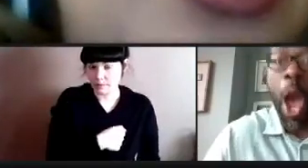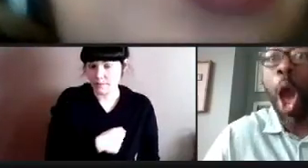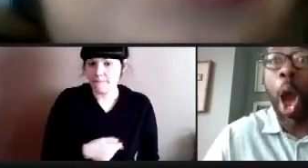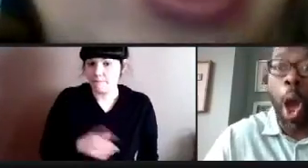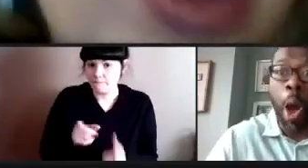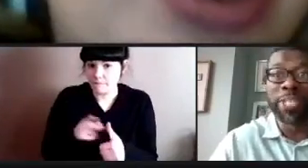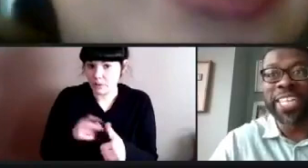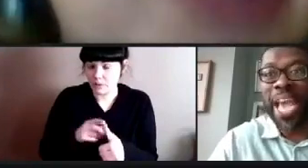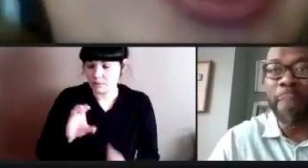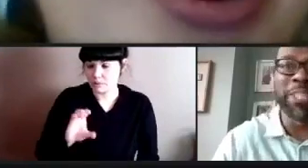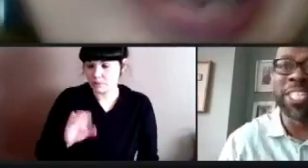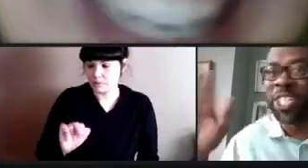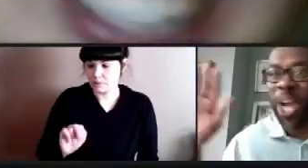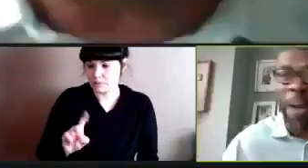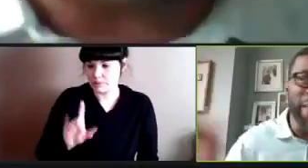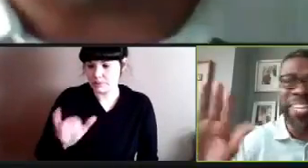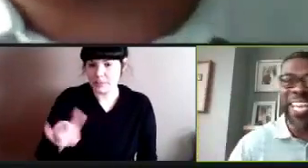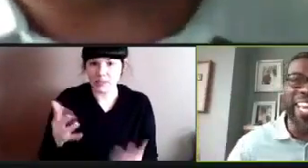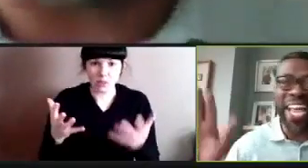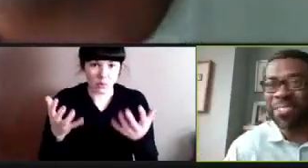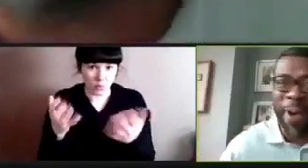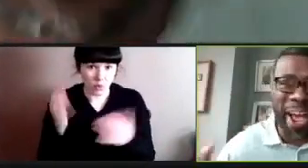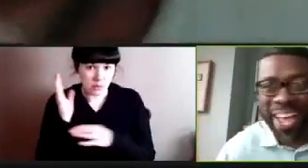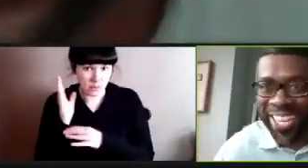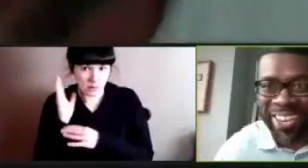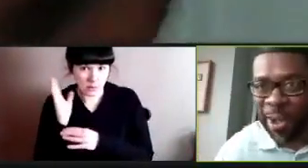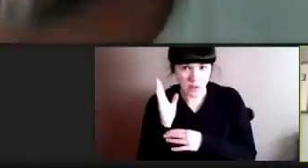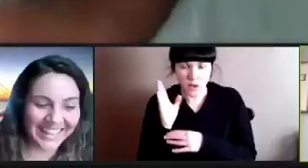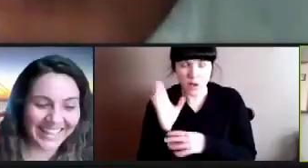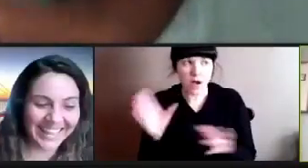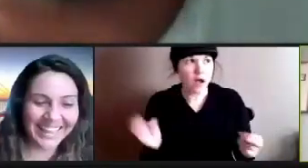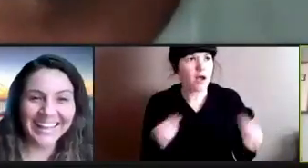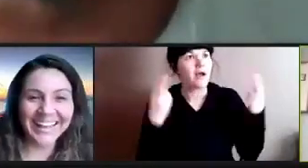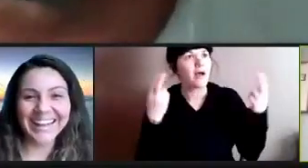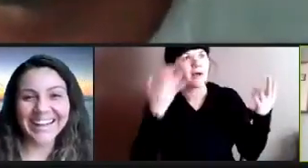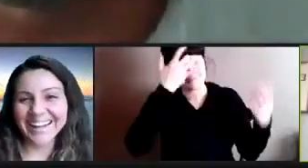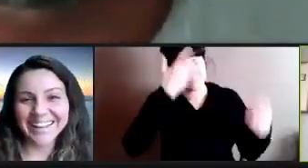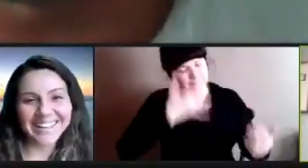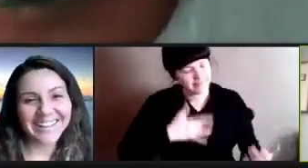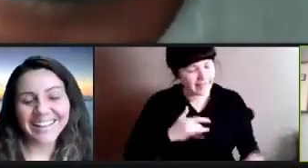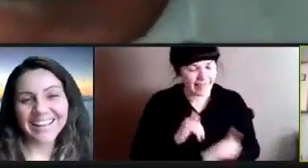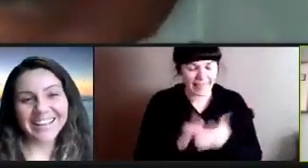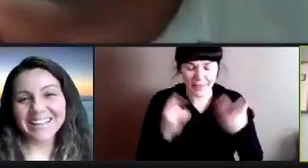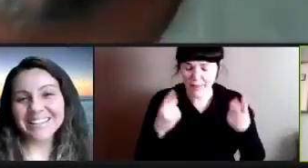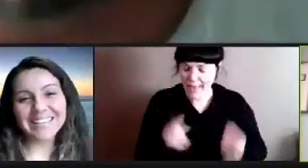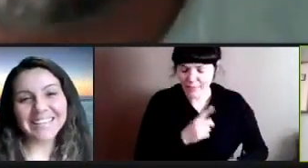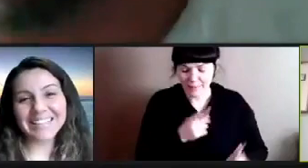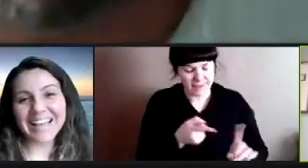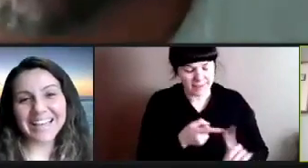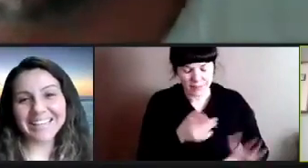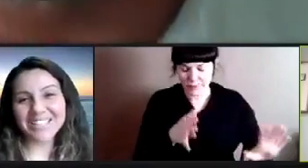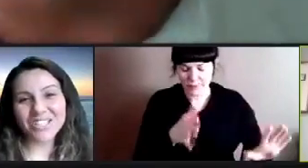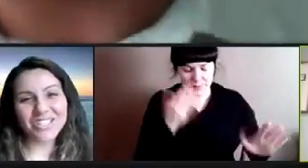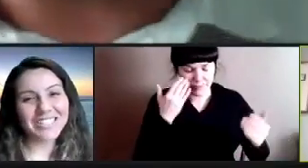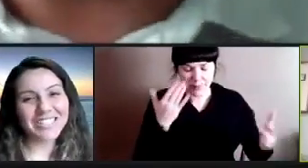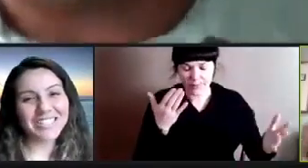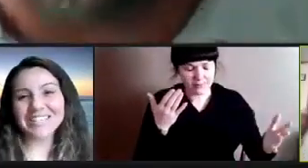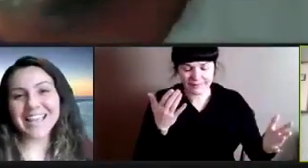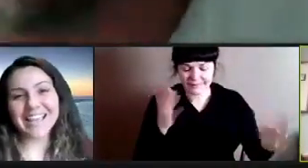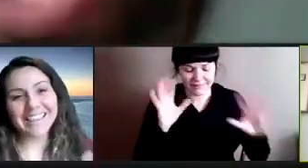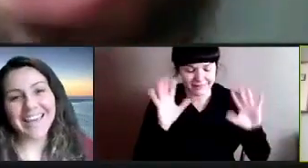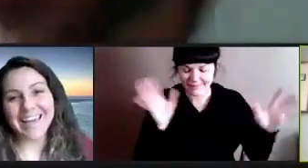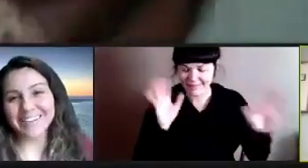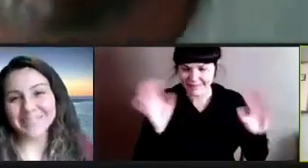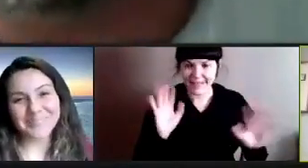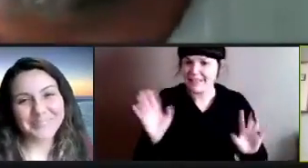to share. Oh, see, I'm just jumping. See, that's why, you know, that's what happens when you look don't do that. Double dutch.